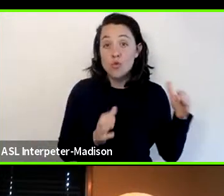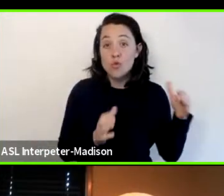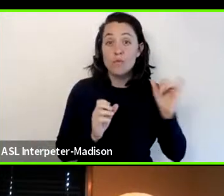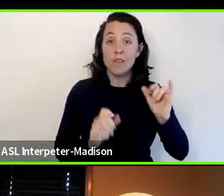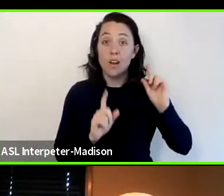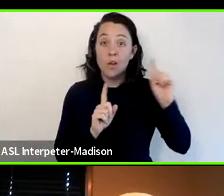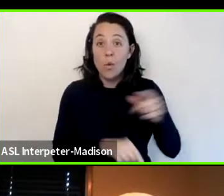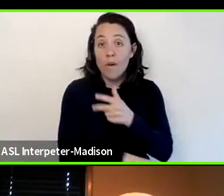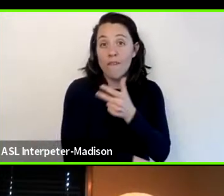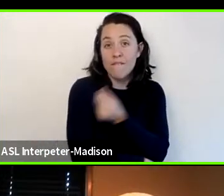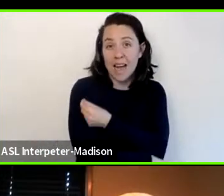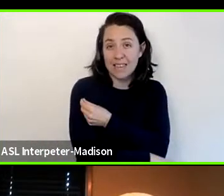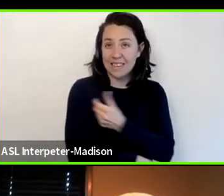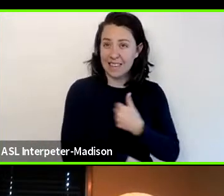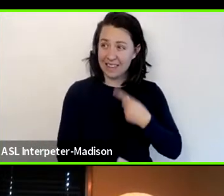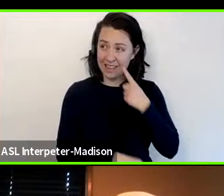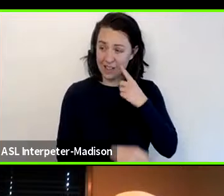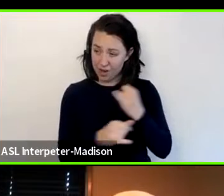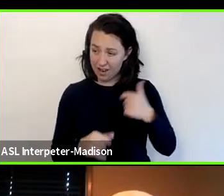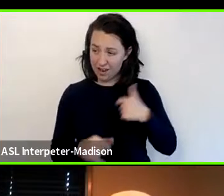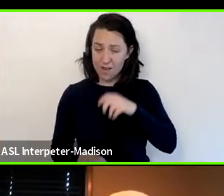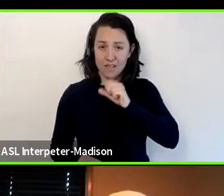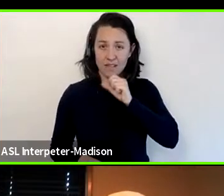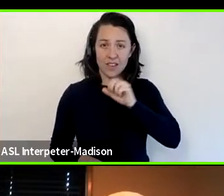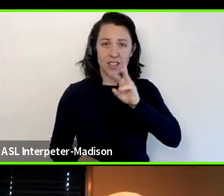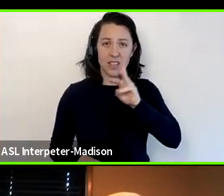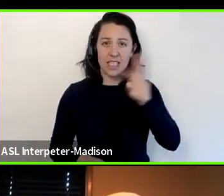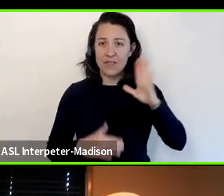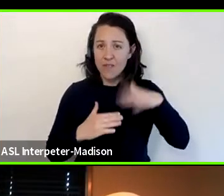65 and over, and